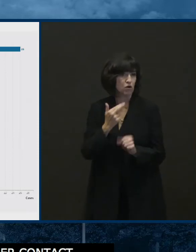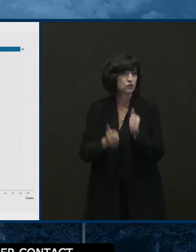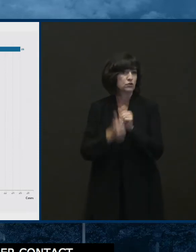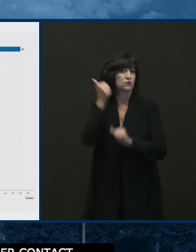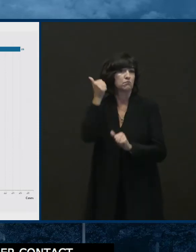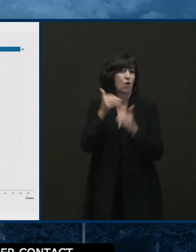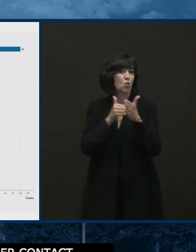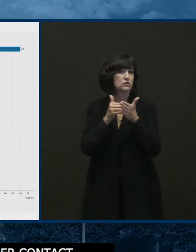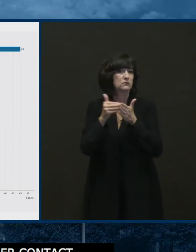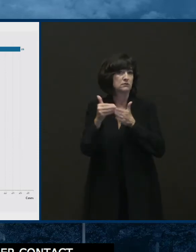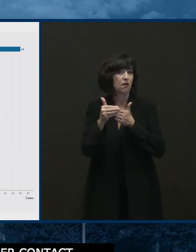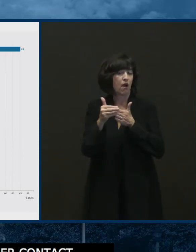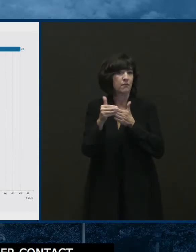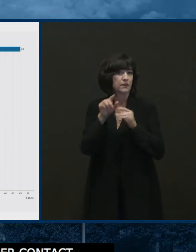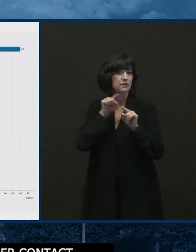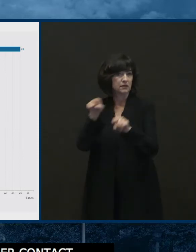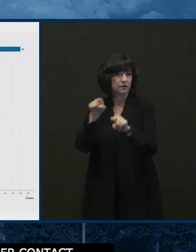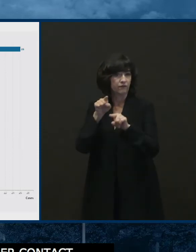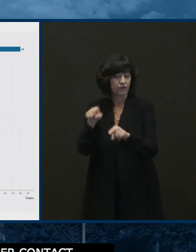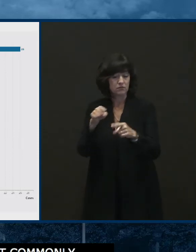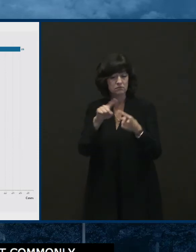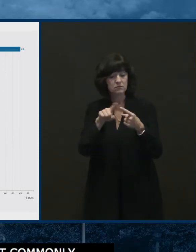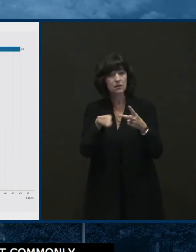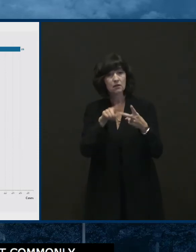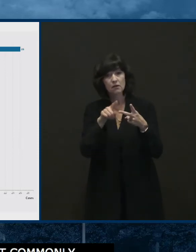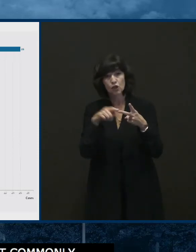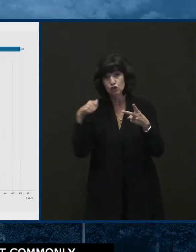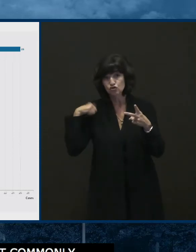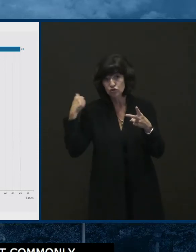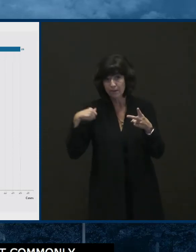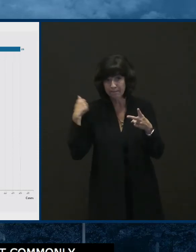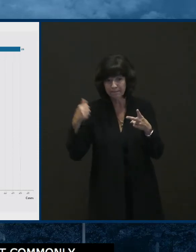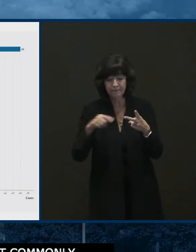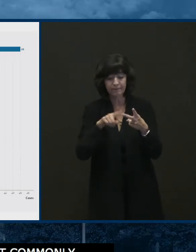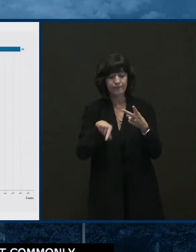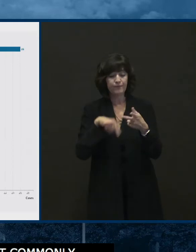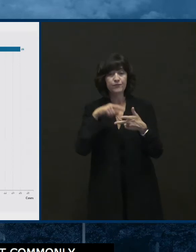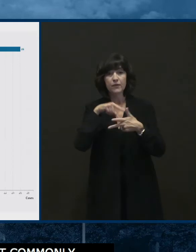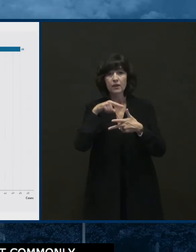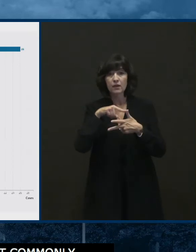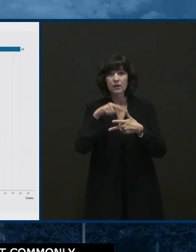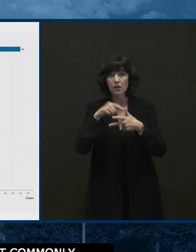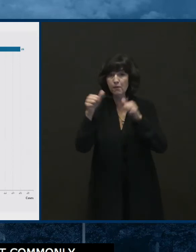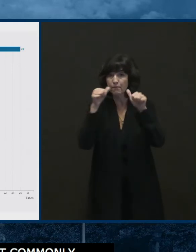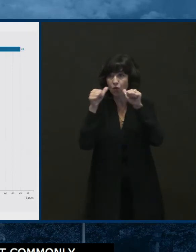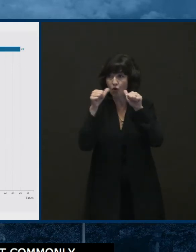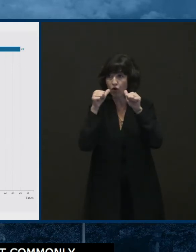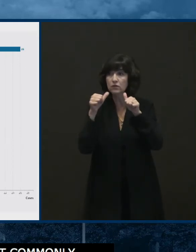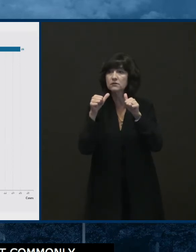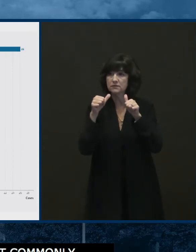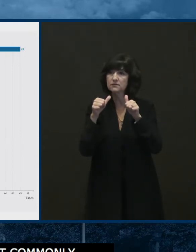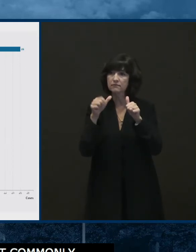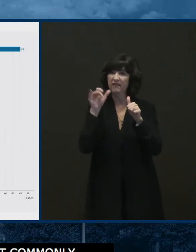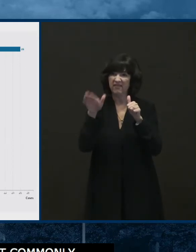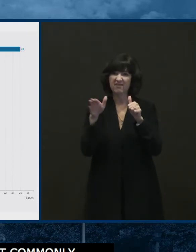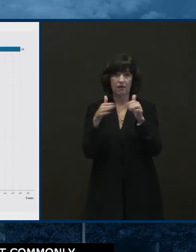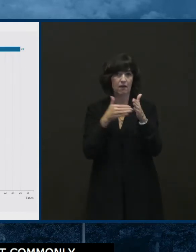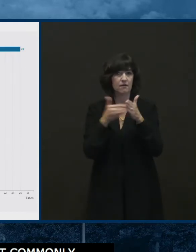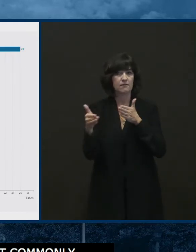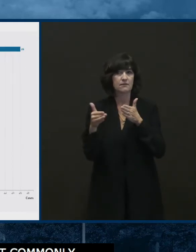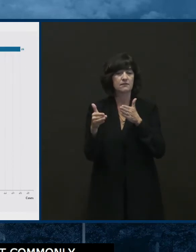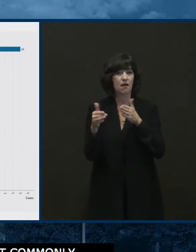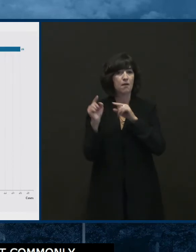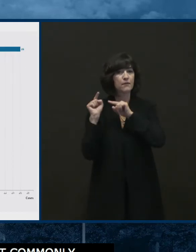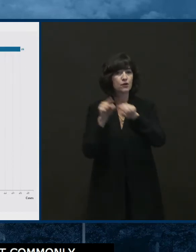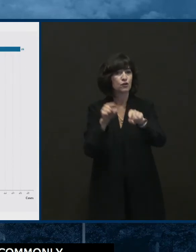venue, but also gyms and bars are up there as commonly visited venues by people who